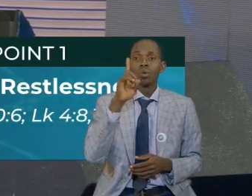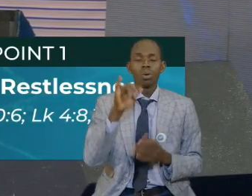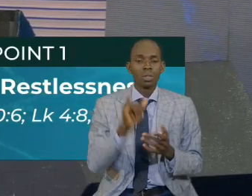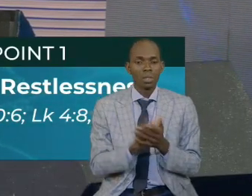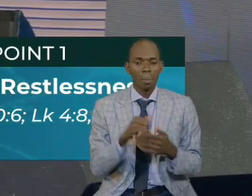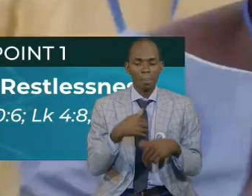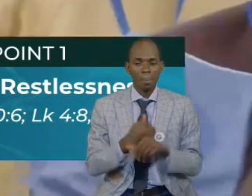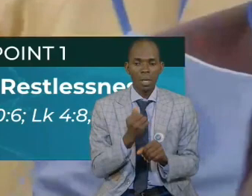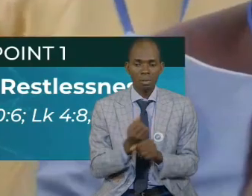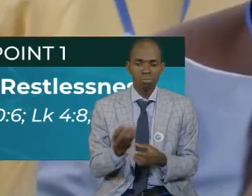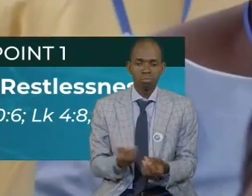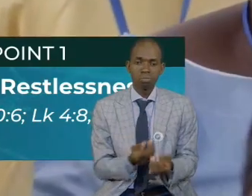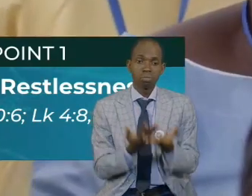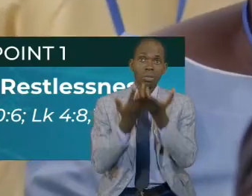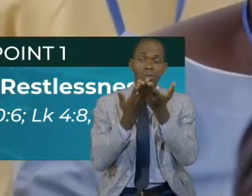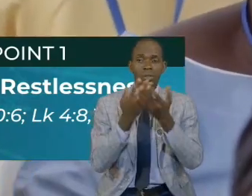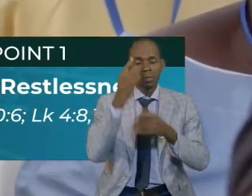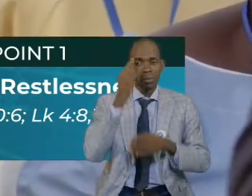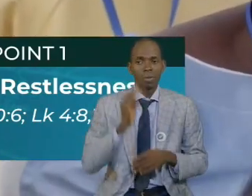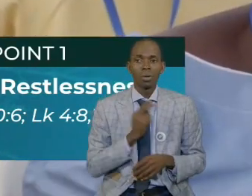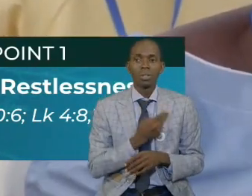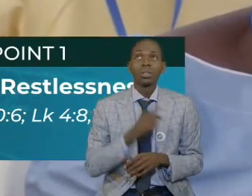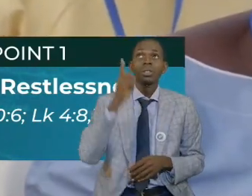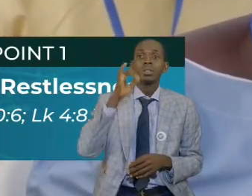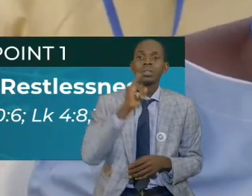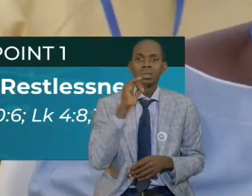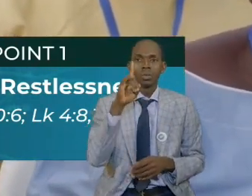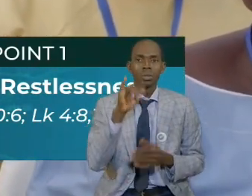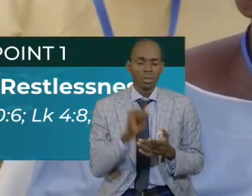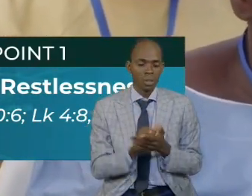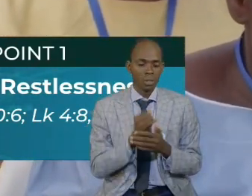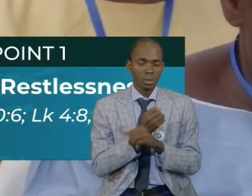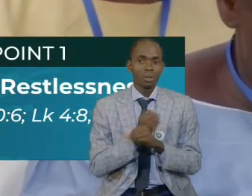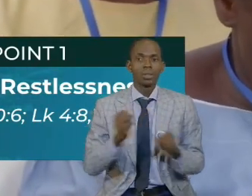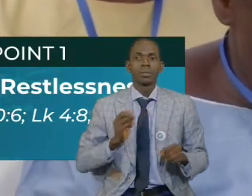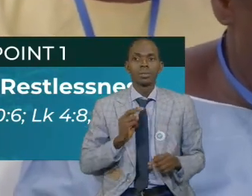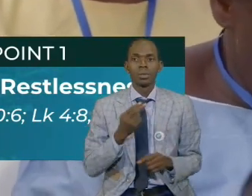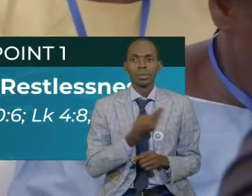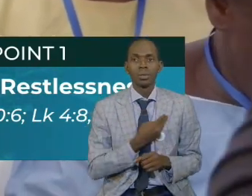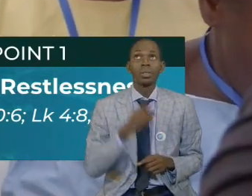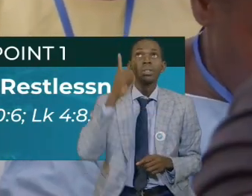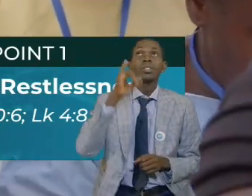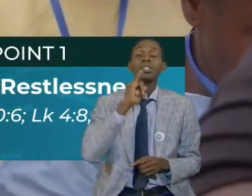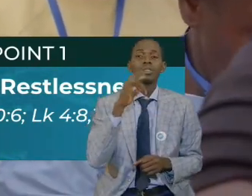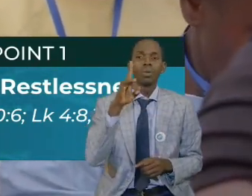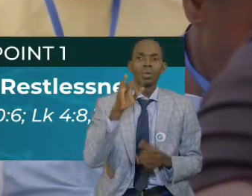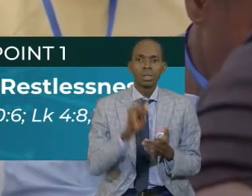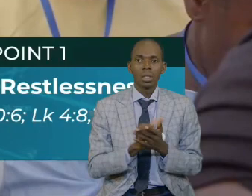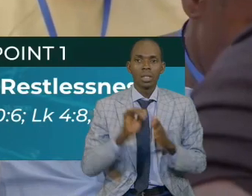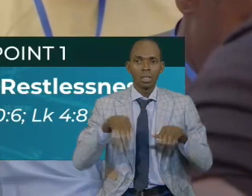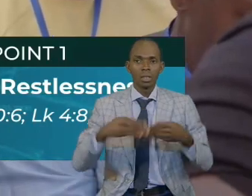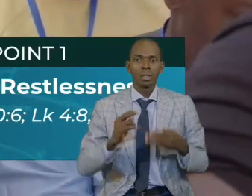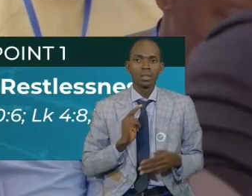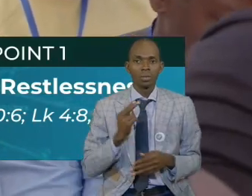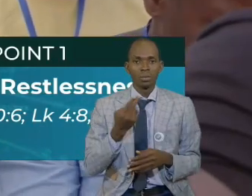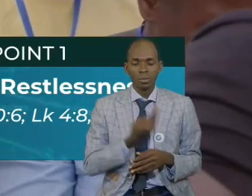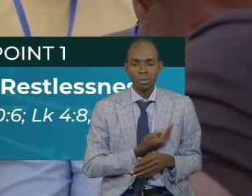us. He's the one that saved us. He's the one that gave us duty,